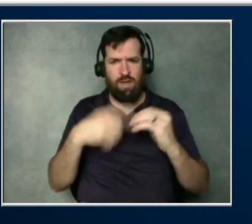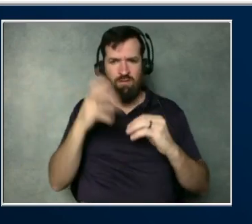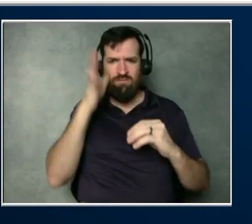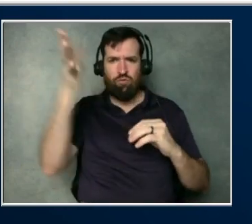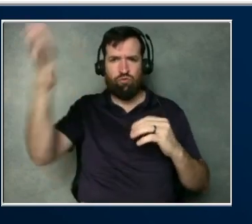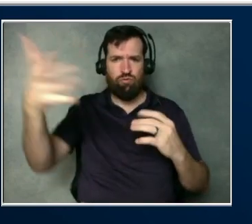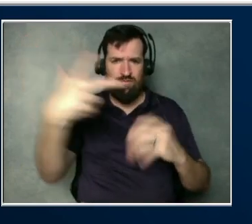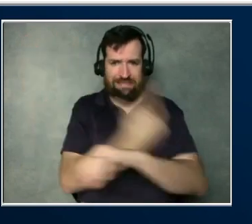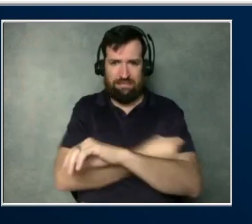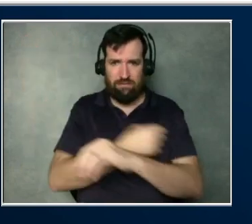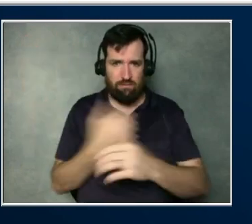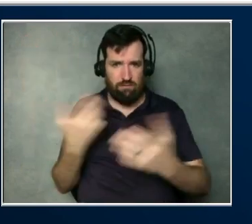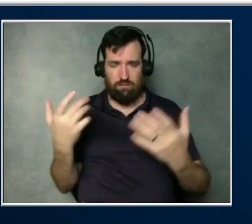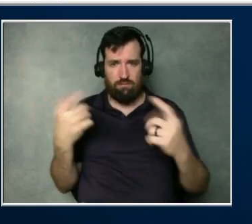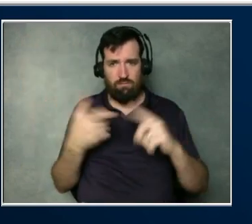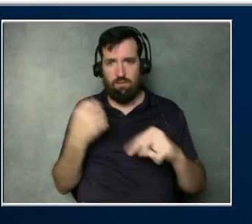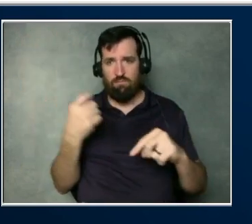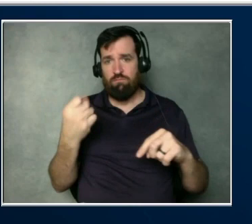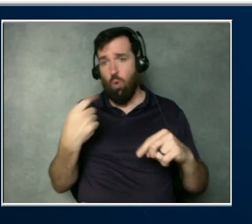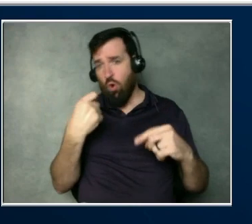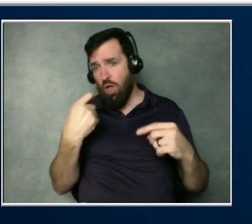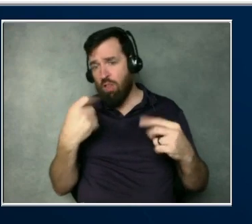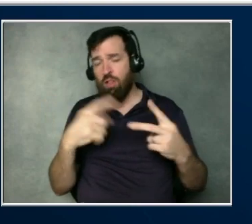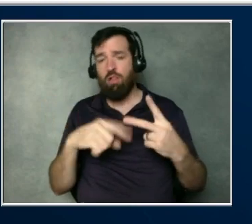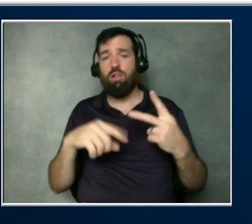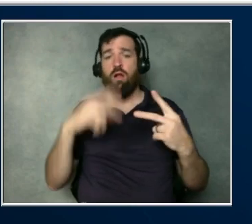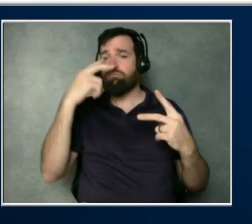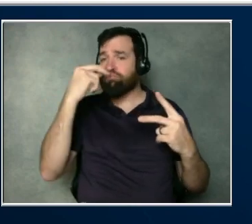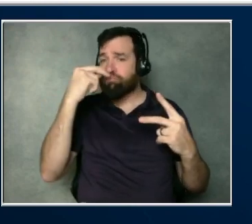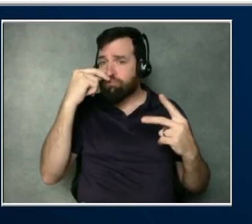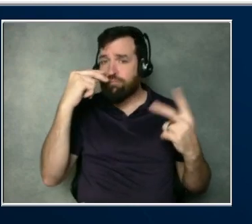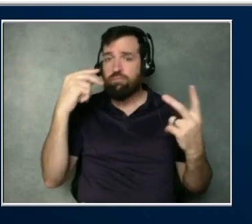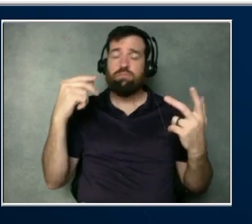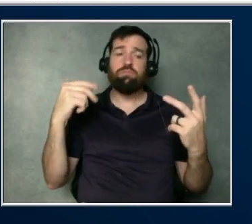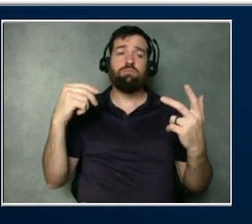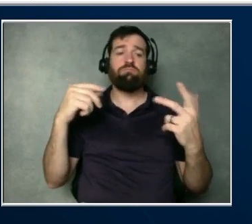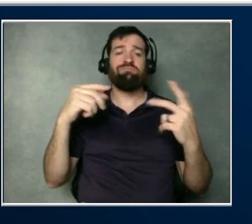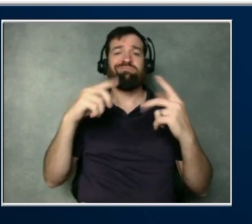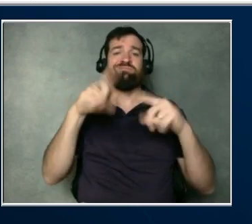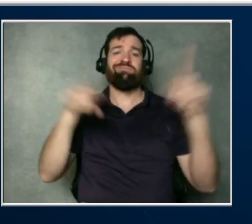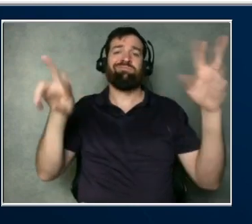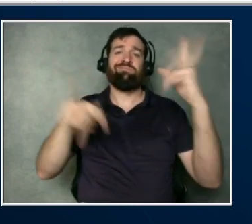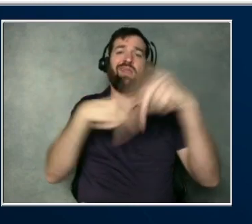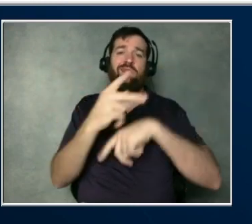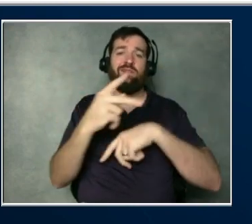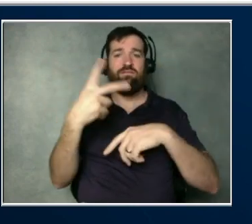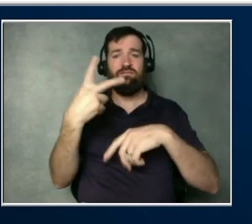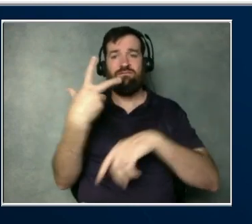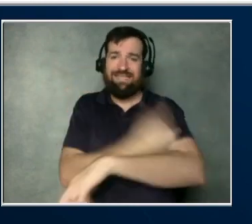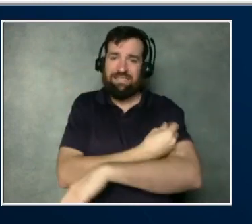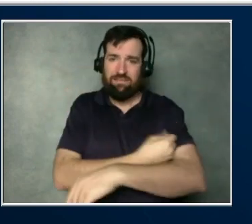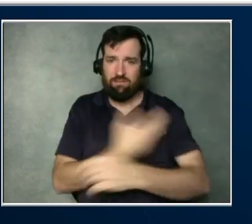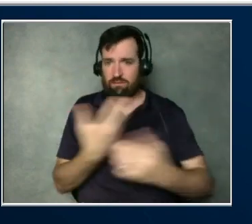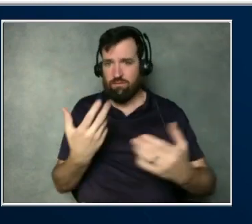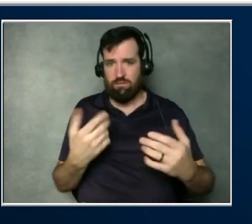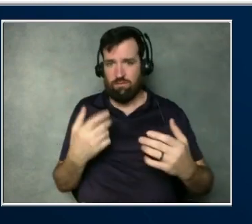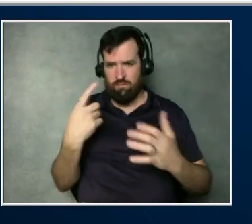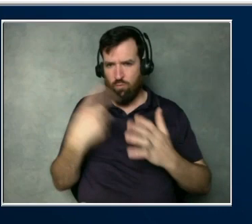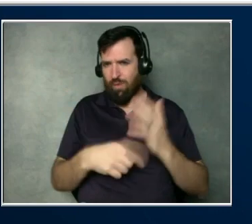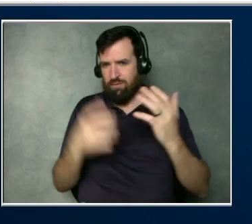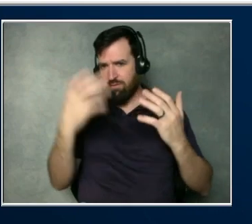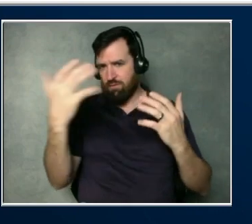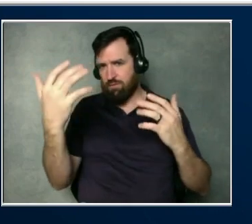far away from oral, nasal spray vaccines, other kinds of innovation and development for this? What's coming at us, Dr.